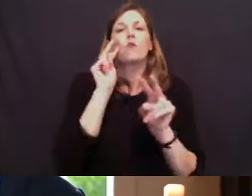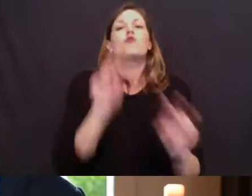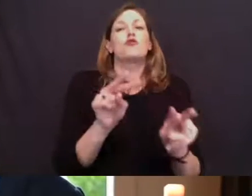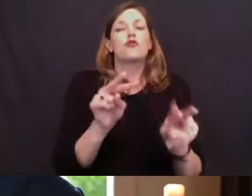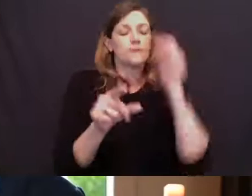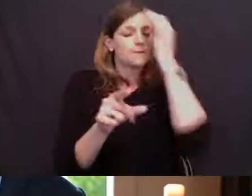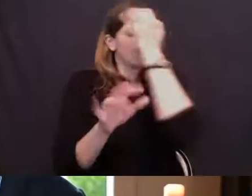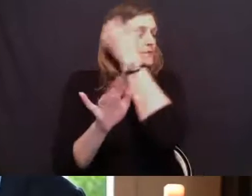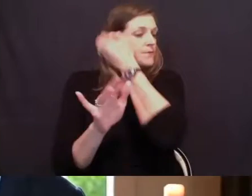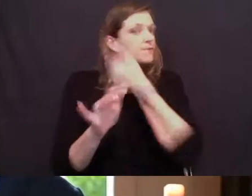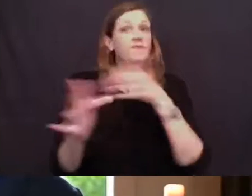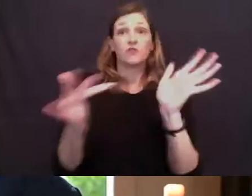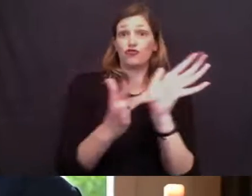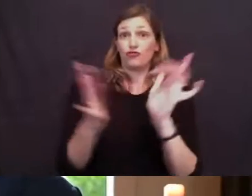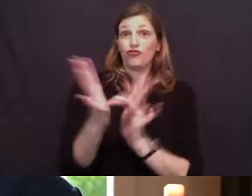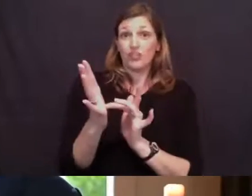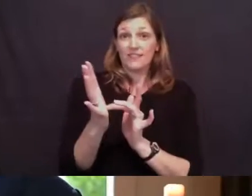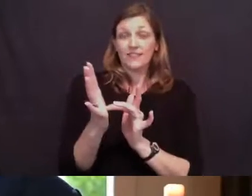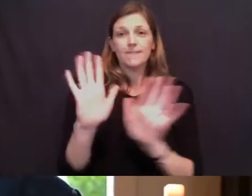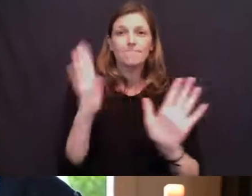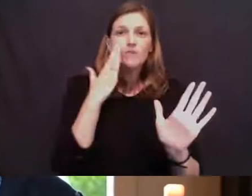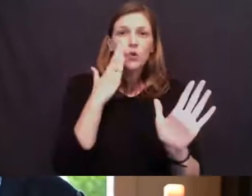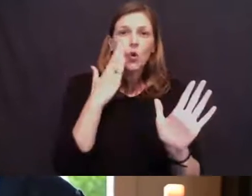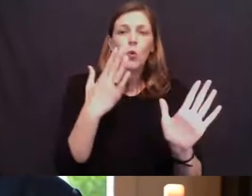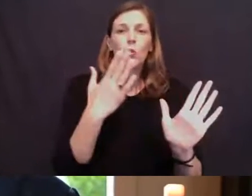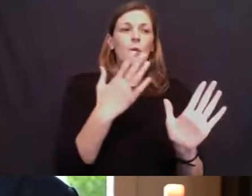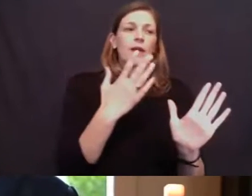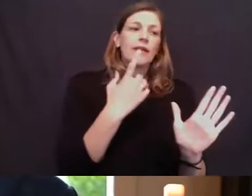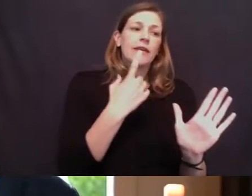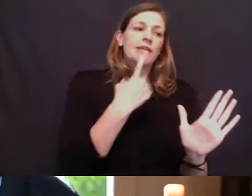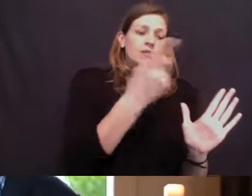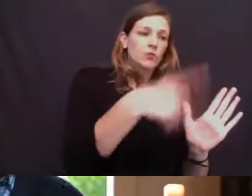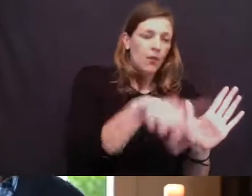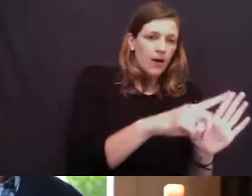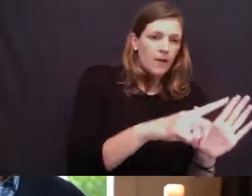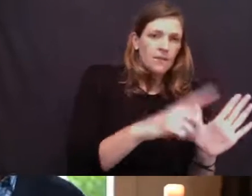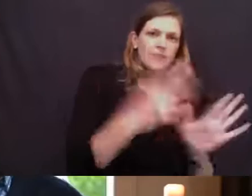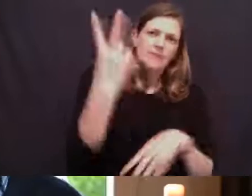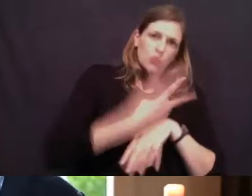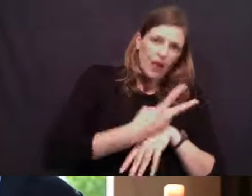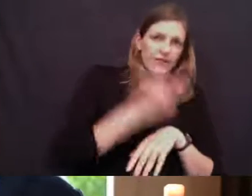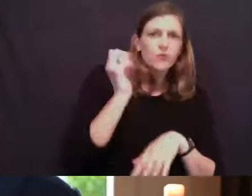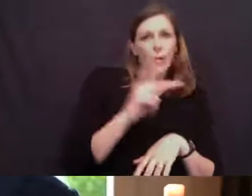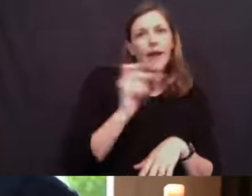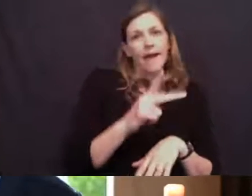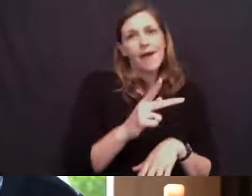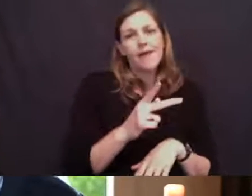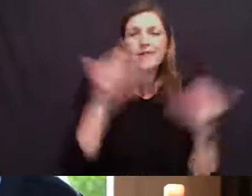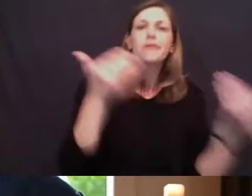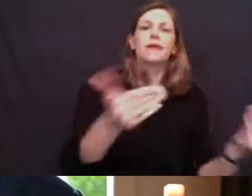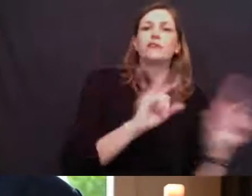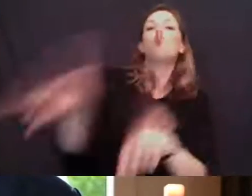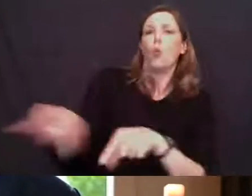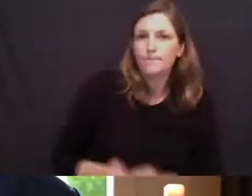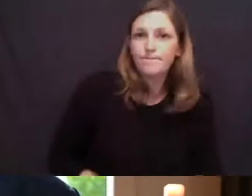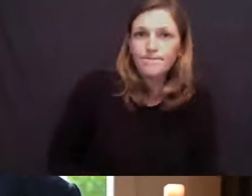So Jesus, you know, he said to him, okay, it's been 2 days. He got the news, Lazarus is ill, it's been 2 days. And he's like, okay, let's finally go.